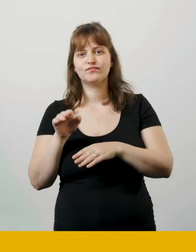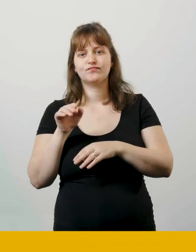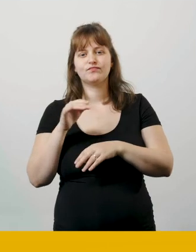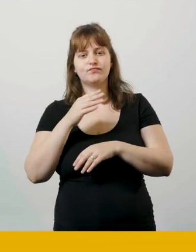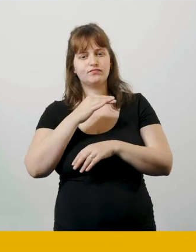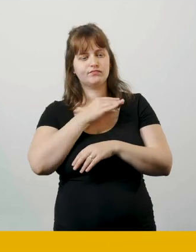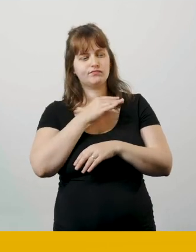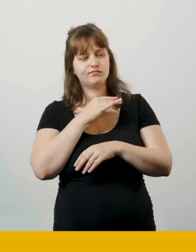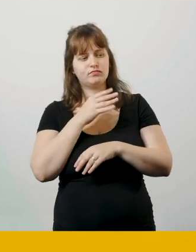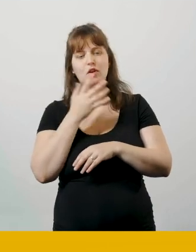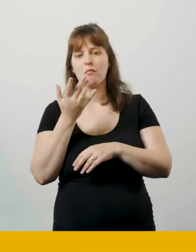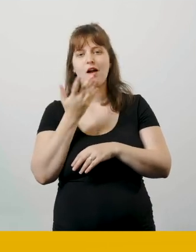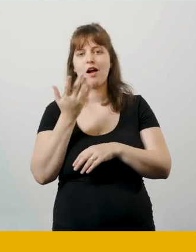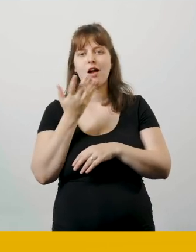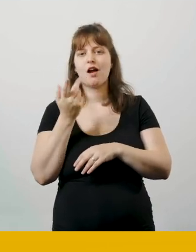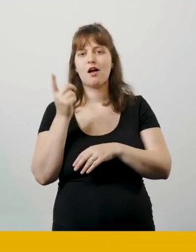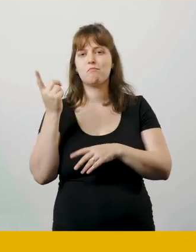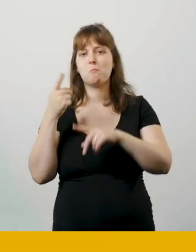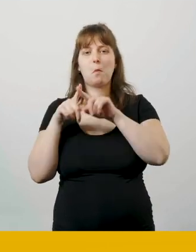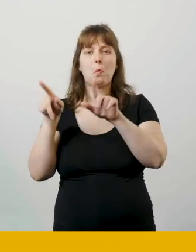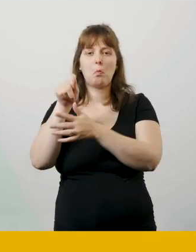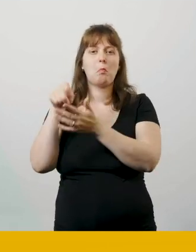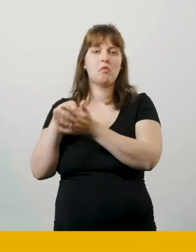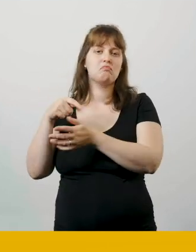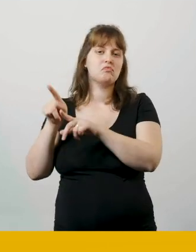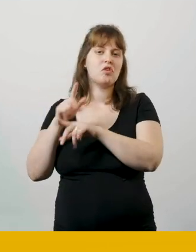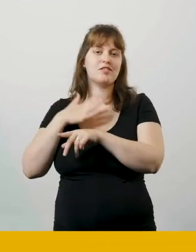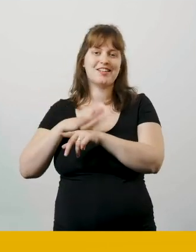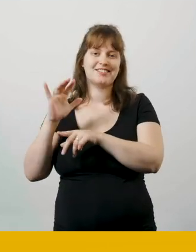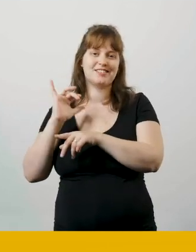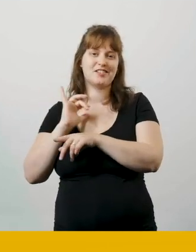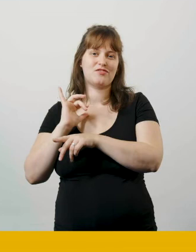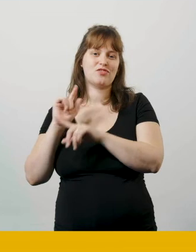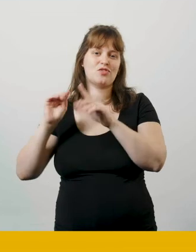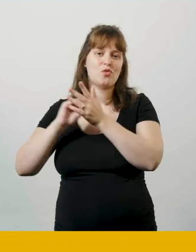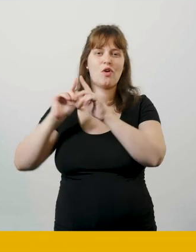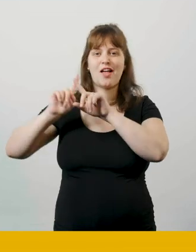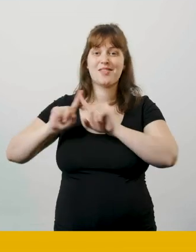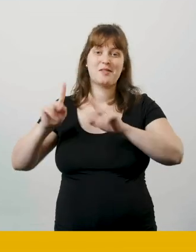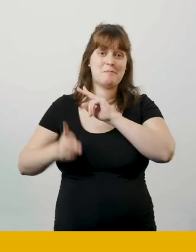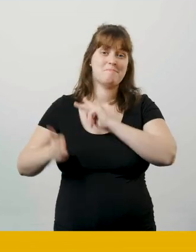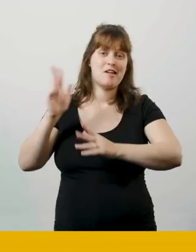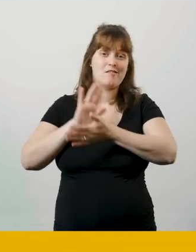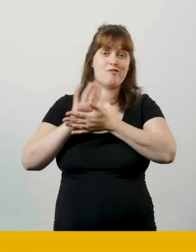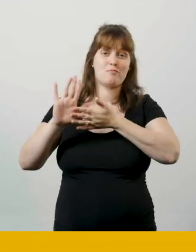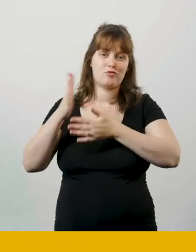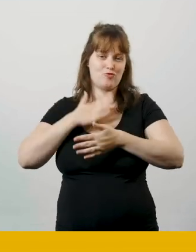I will be happy in another occasion to share with you other